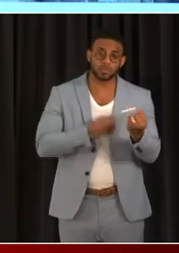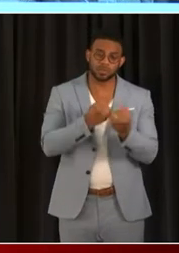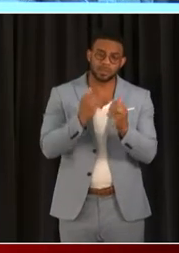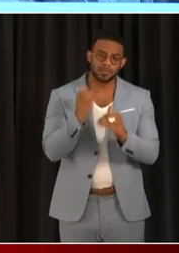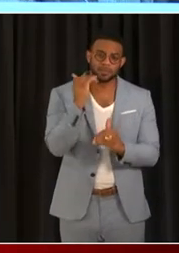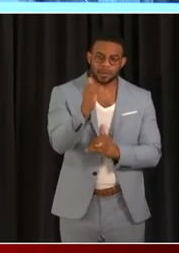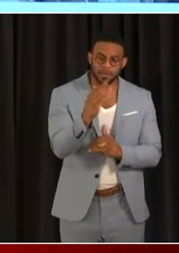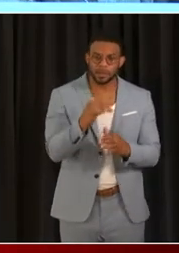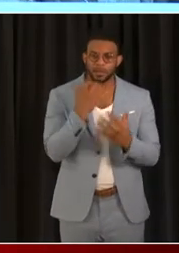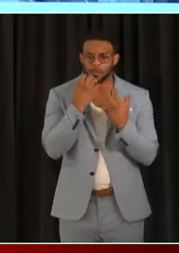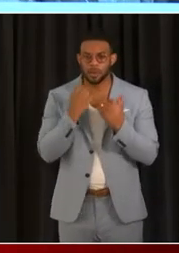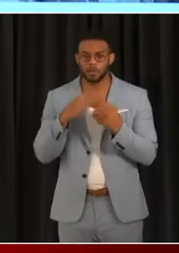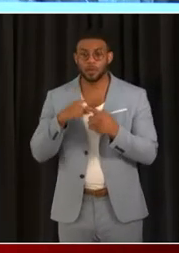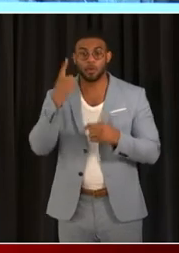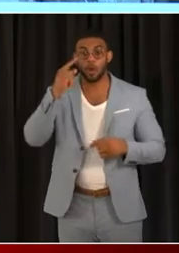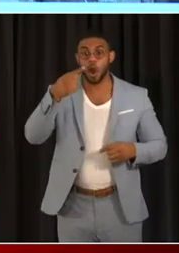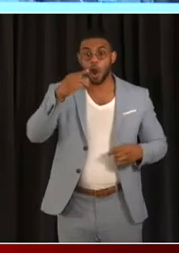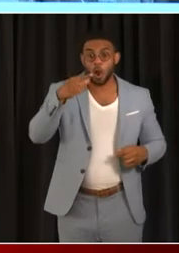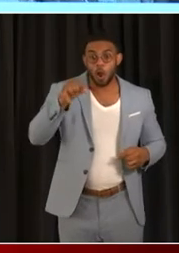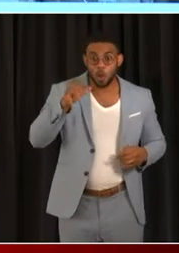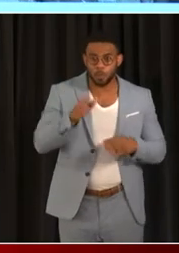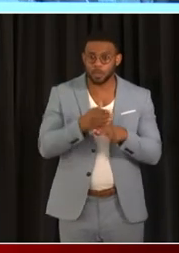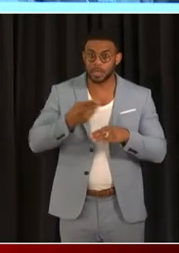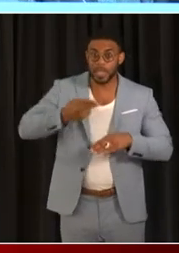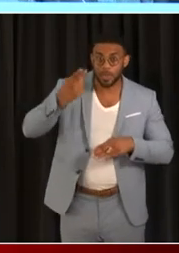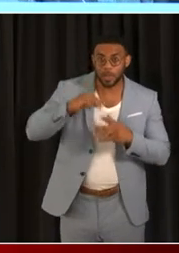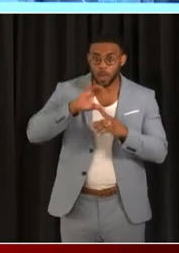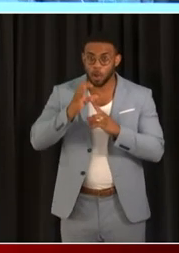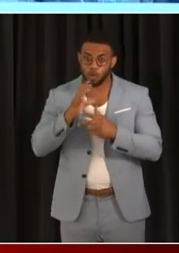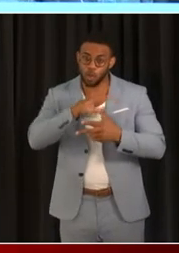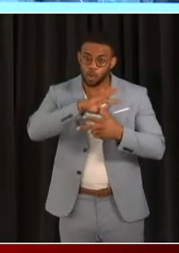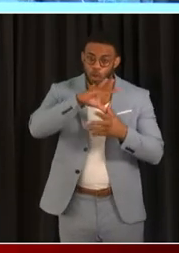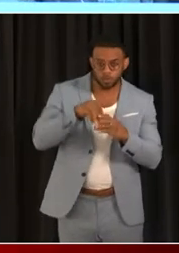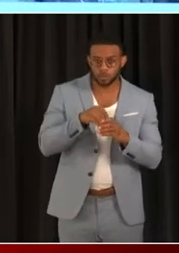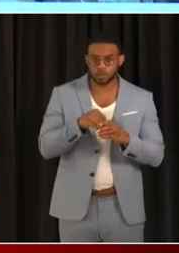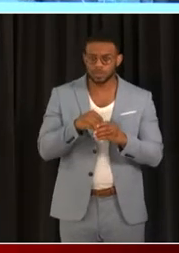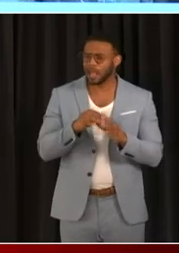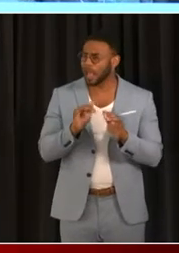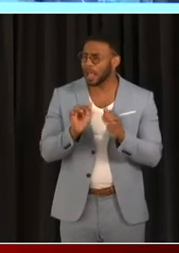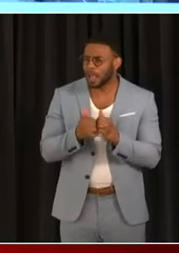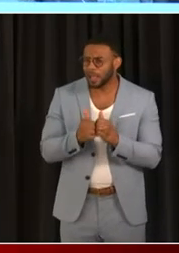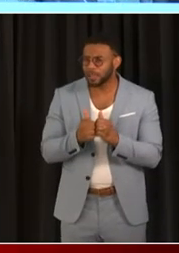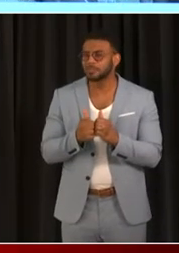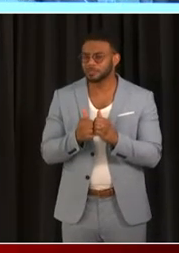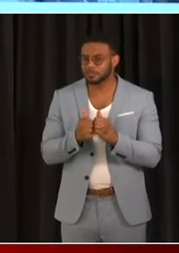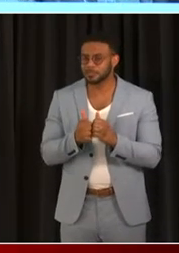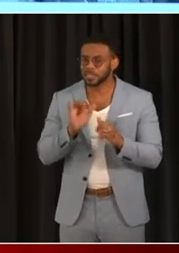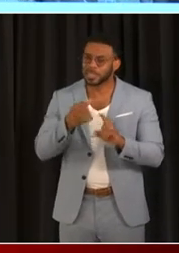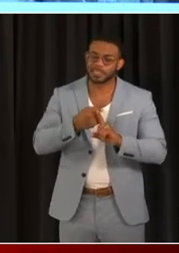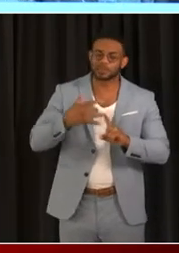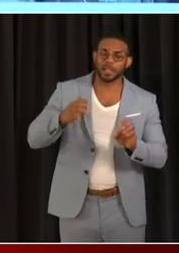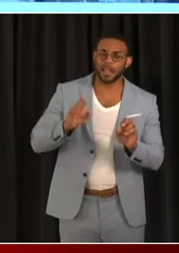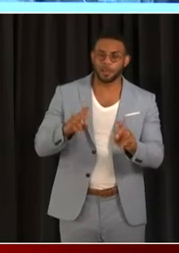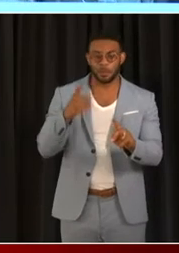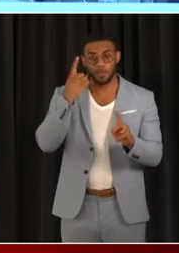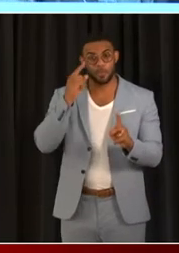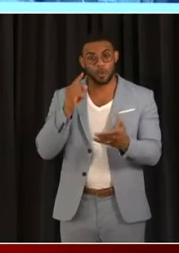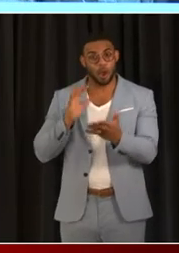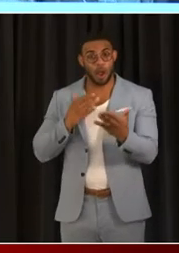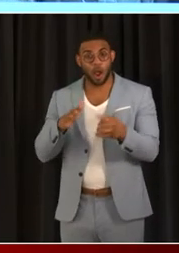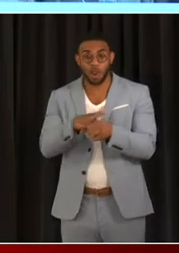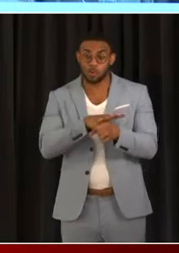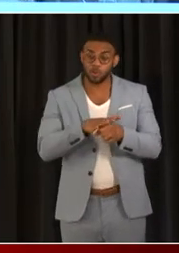the advancement and preservation of go-go music, history, and culture as well. And these measures expand economic opportunities